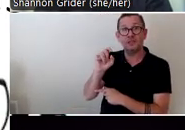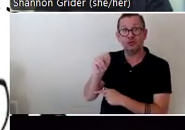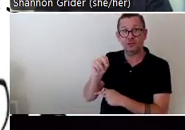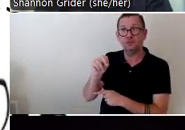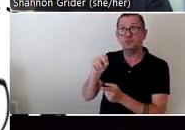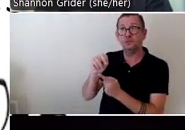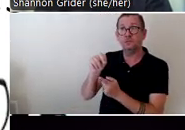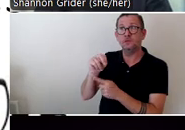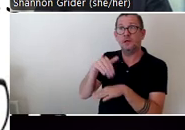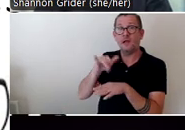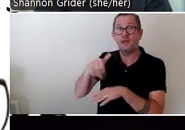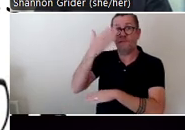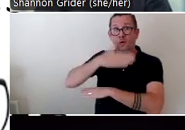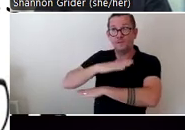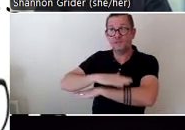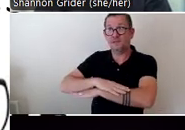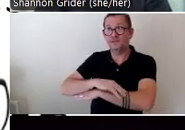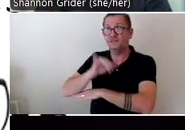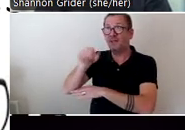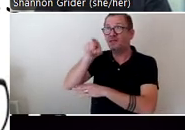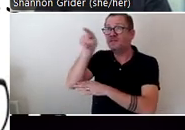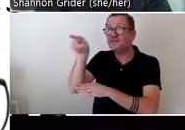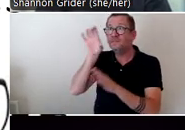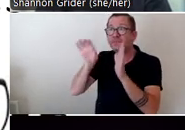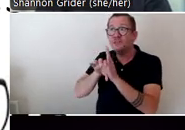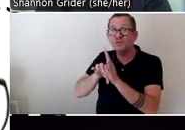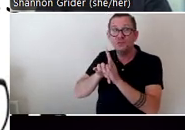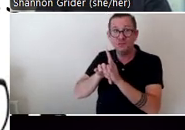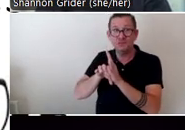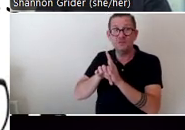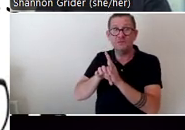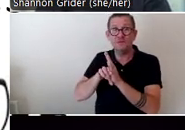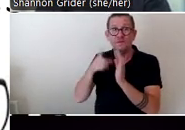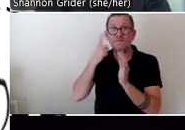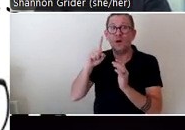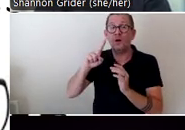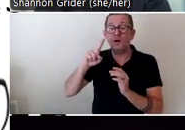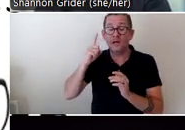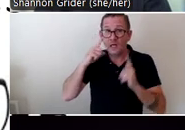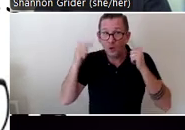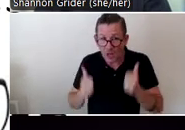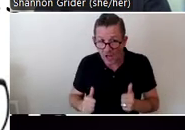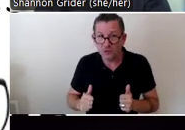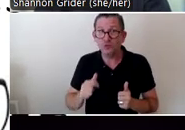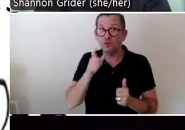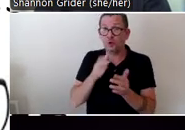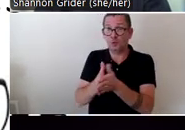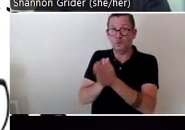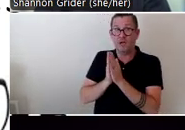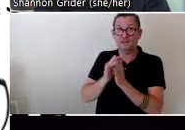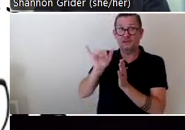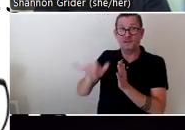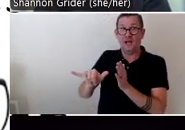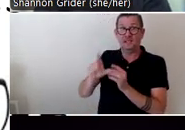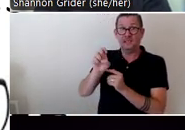So at the front desk, there are options for amplification for people who come in and need it. You can see the first picture that I